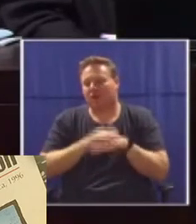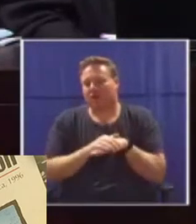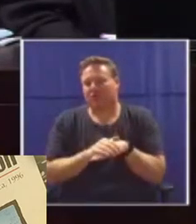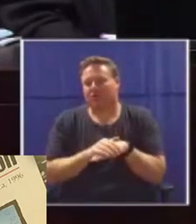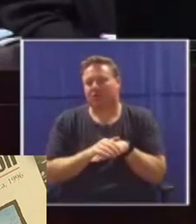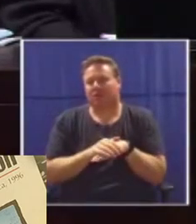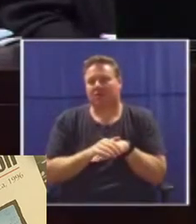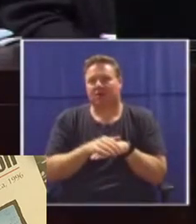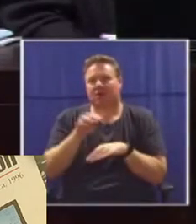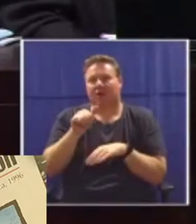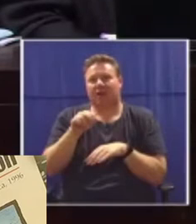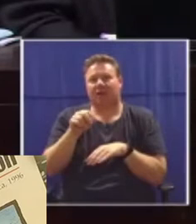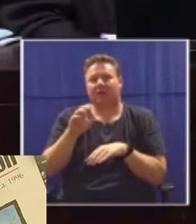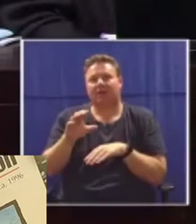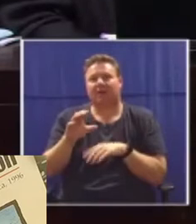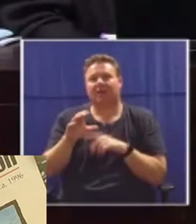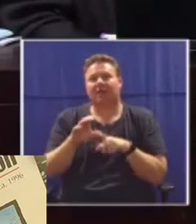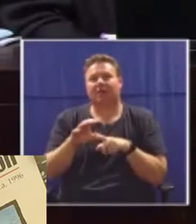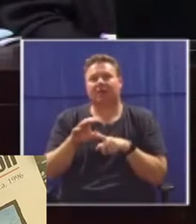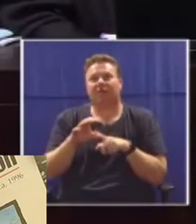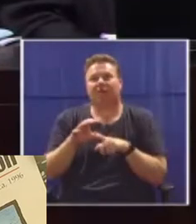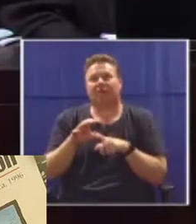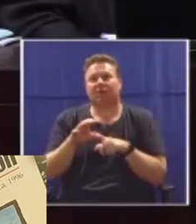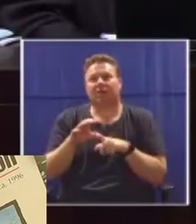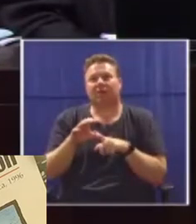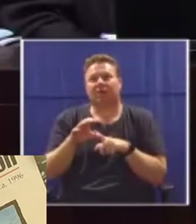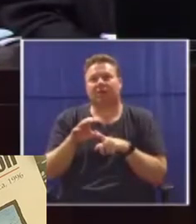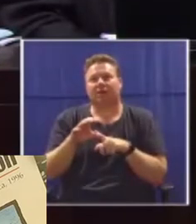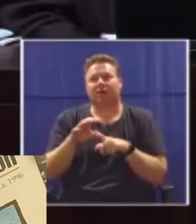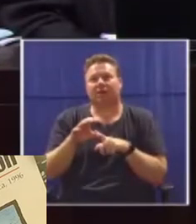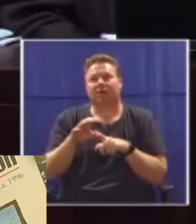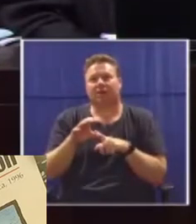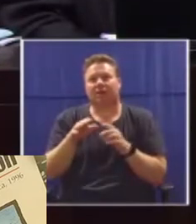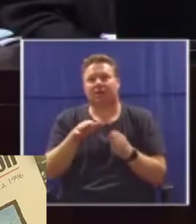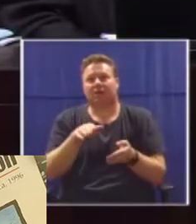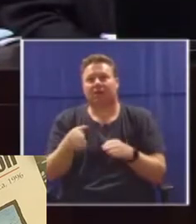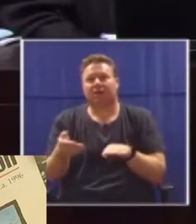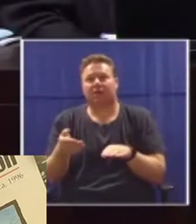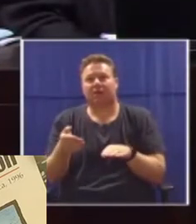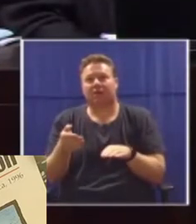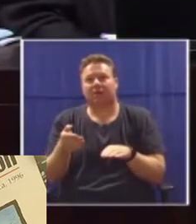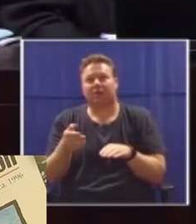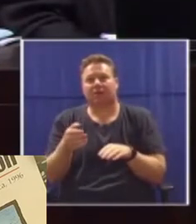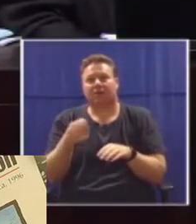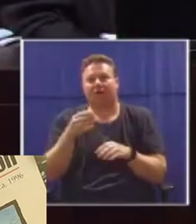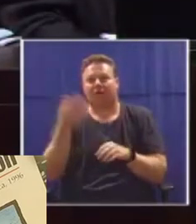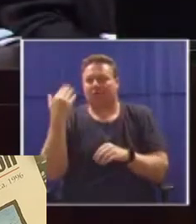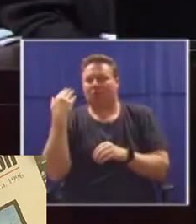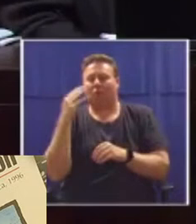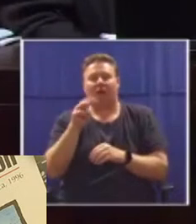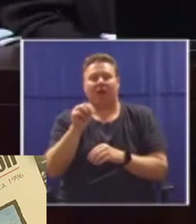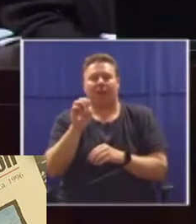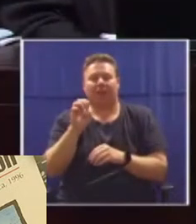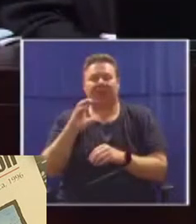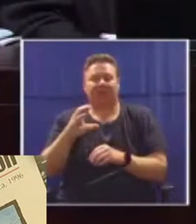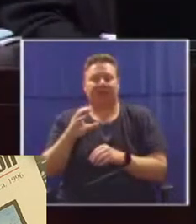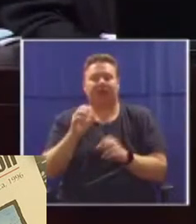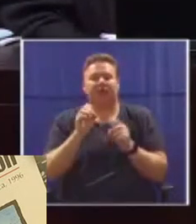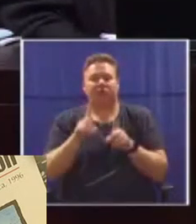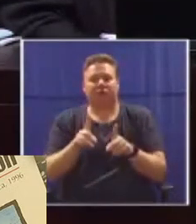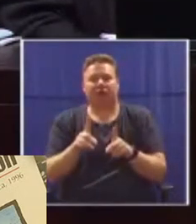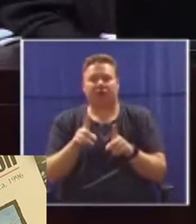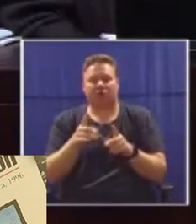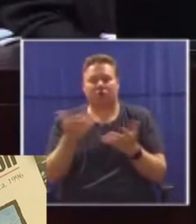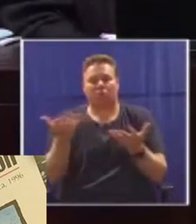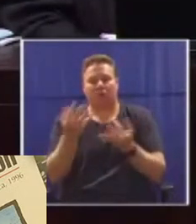and the ANC at large on the tragic death of your former MEC for education in